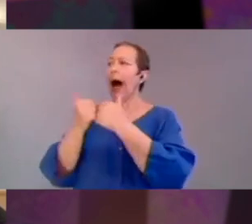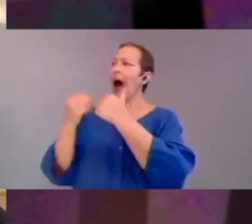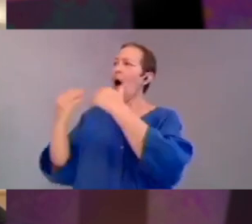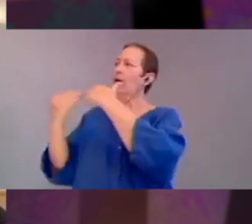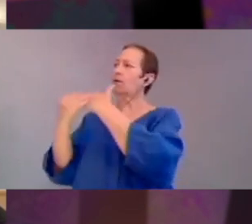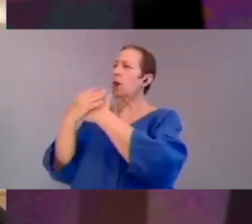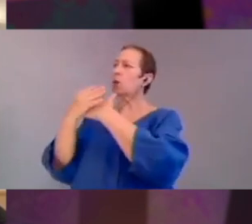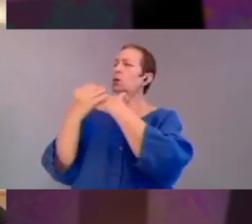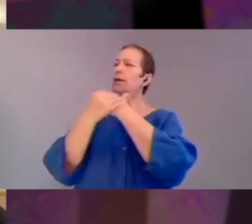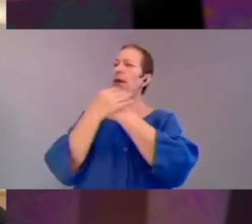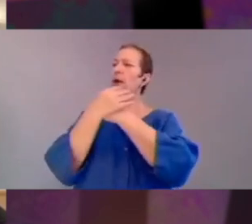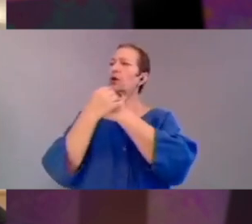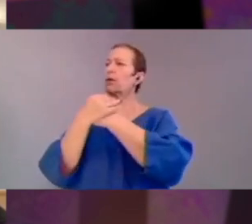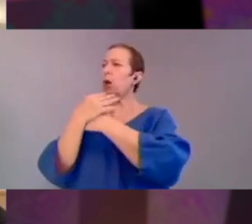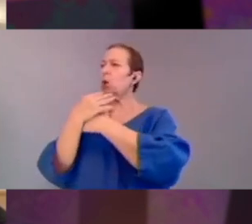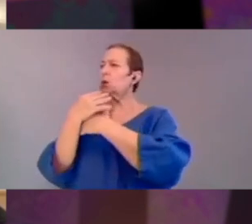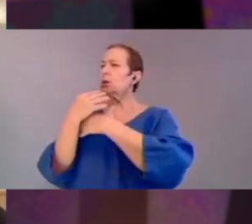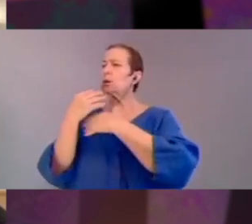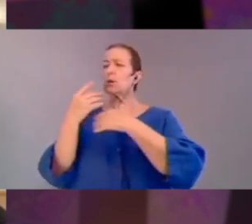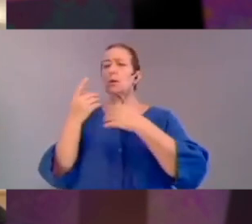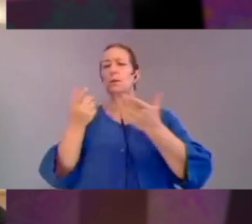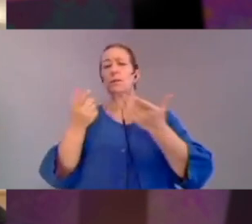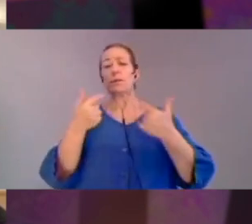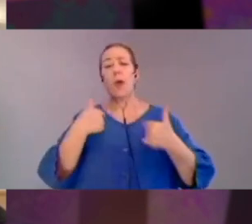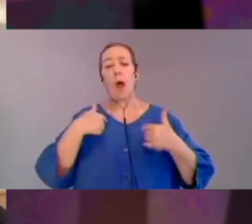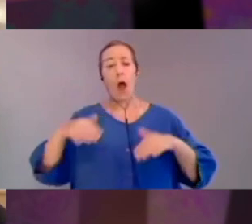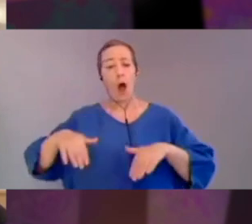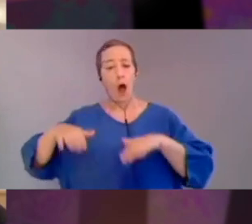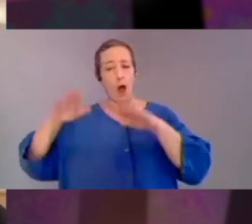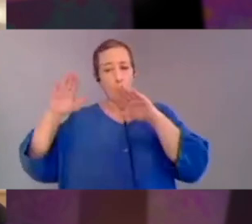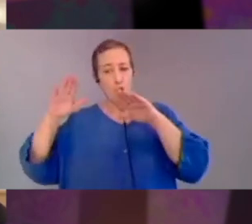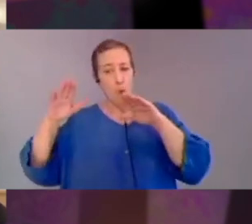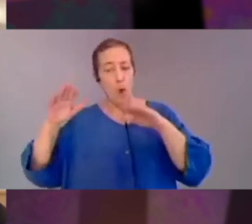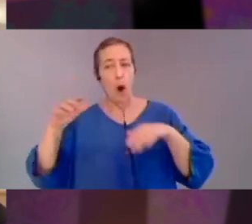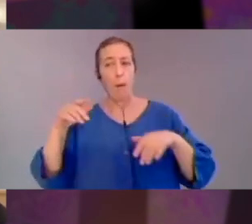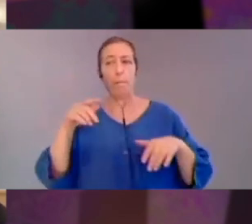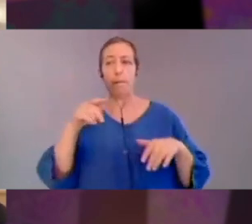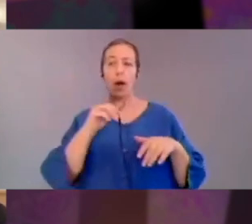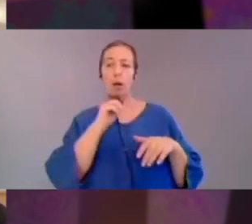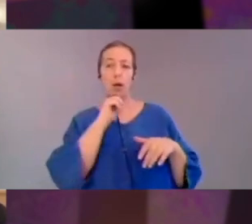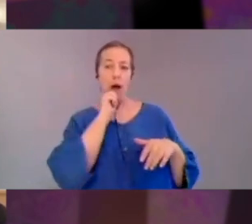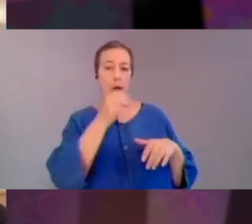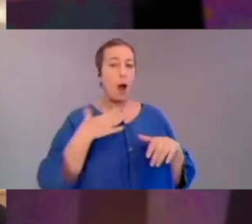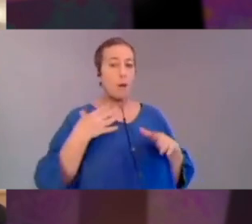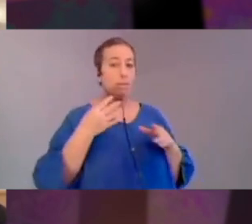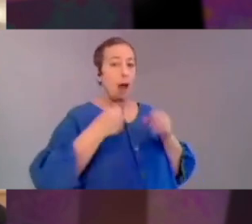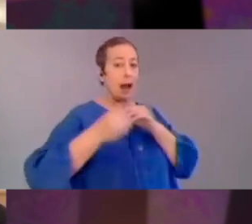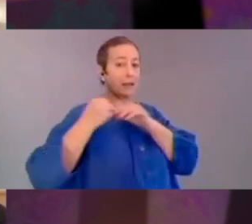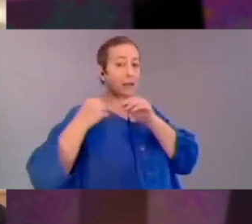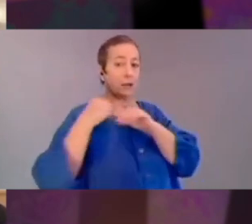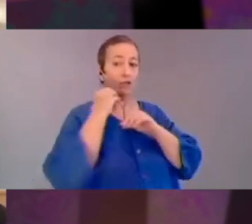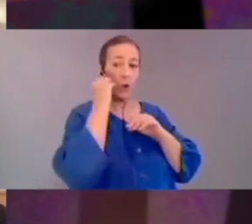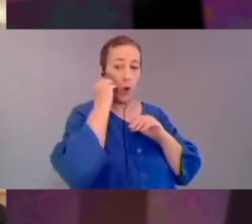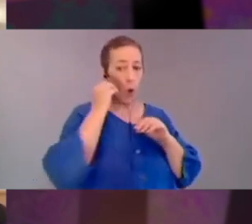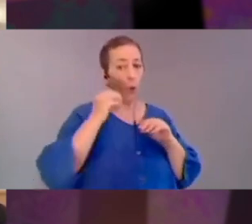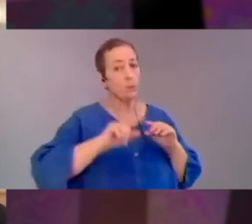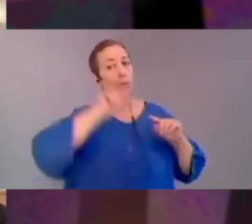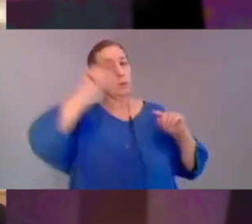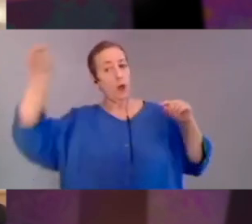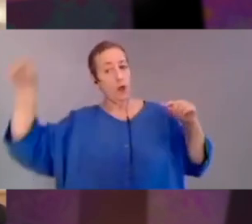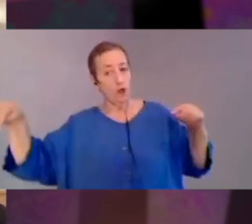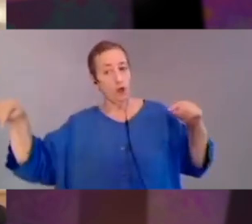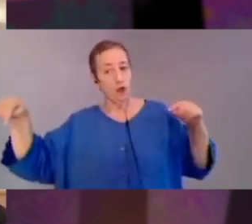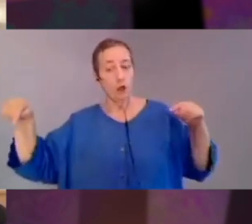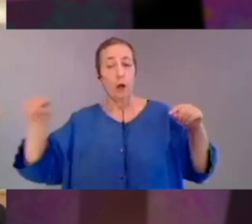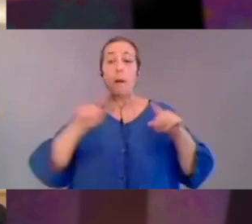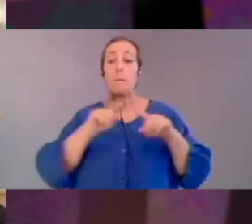ancestral homeland, and my Nana and Papa, my grandparents, my dad's mom and dad, they were cultural leaders that convened the